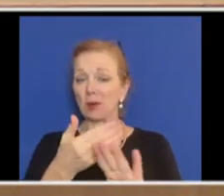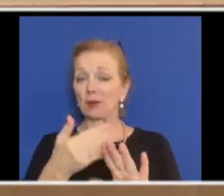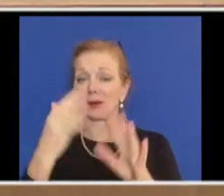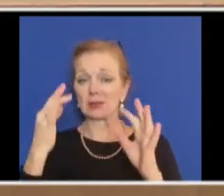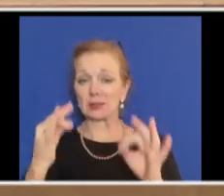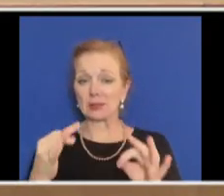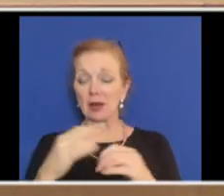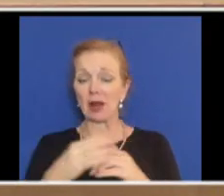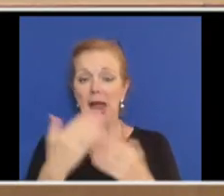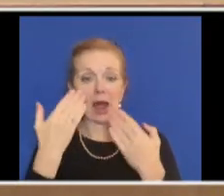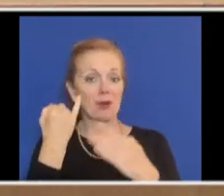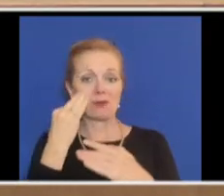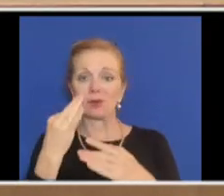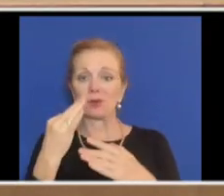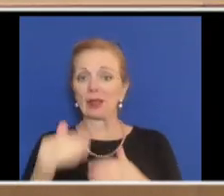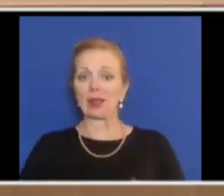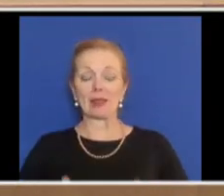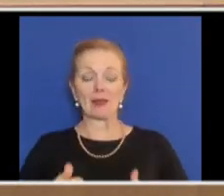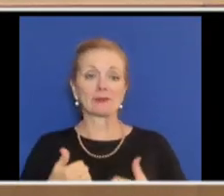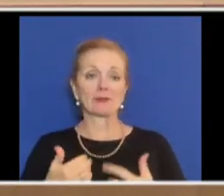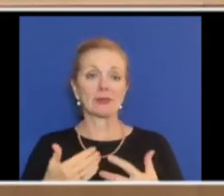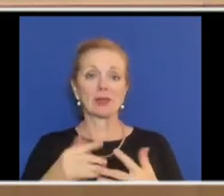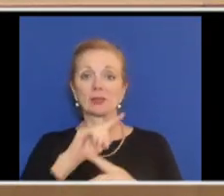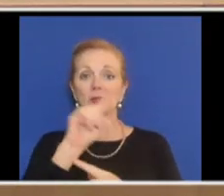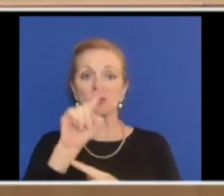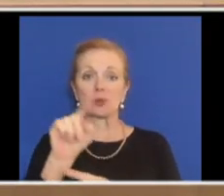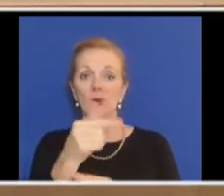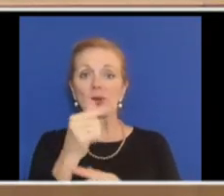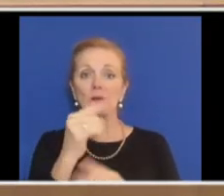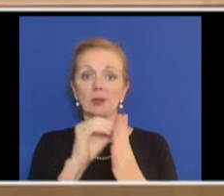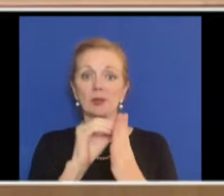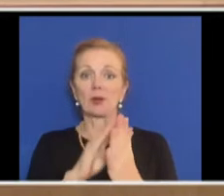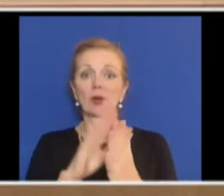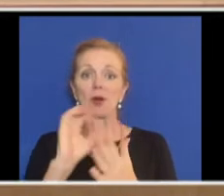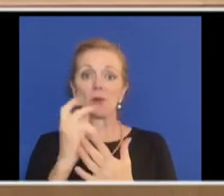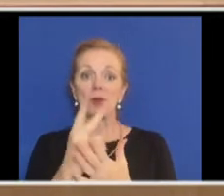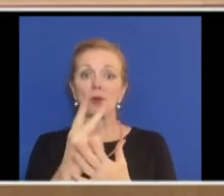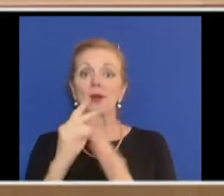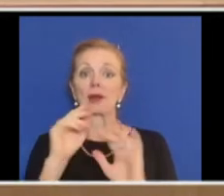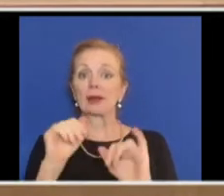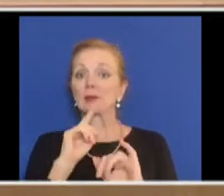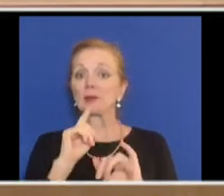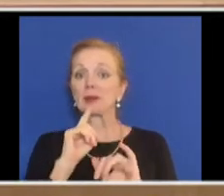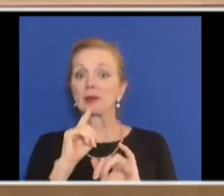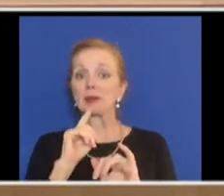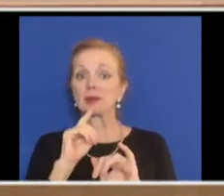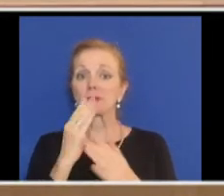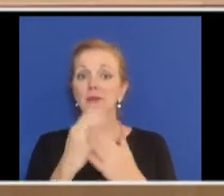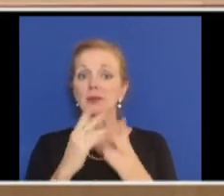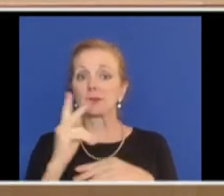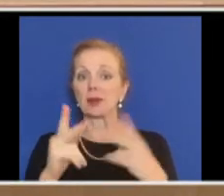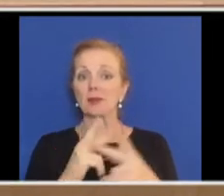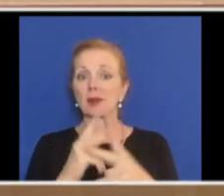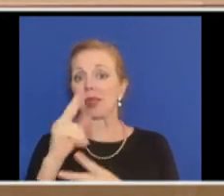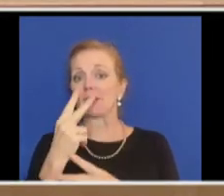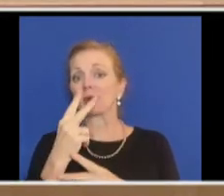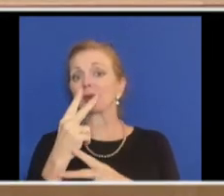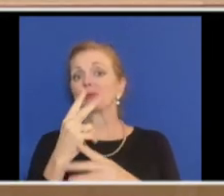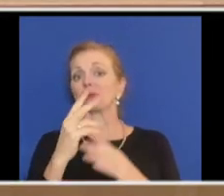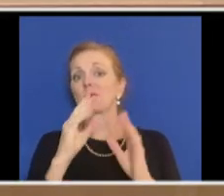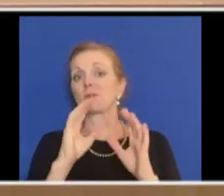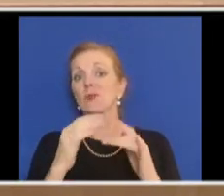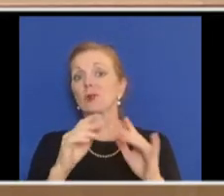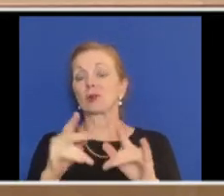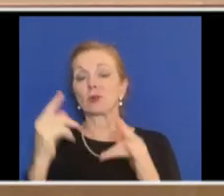I don't know if it would live in the zoning document that we would approve but it could be either some type of third party agreement or agreement